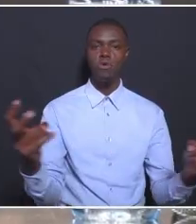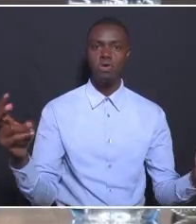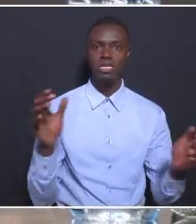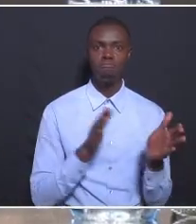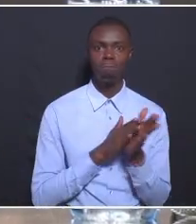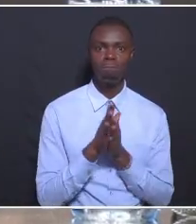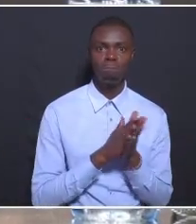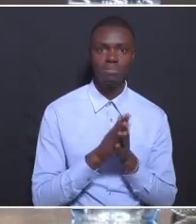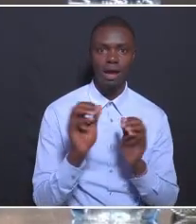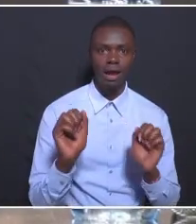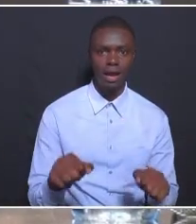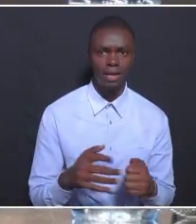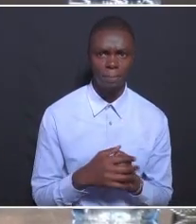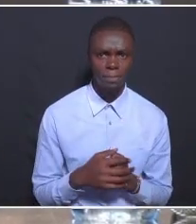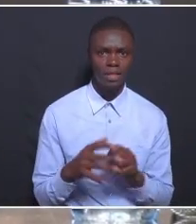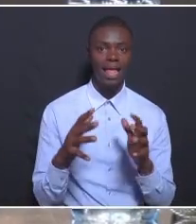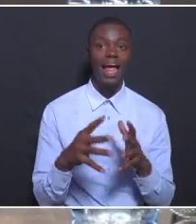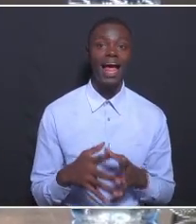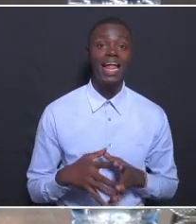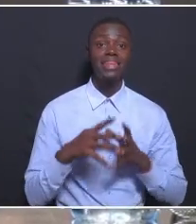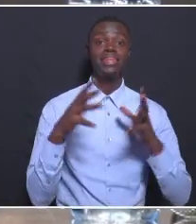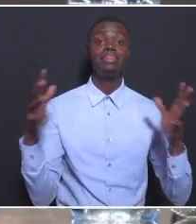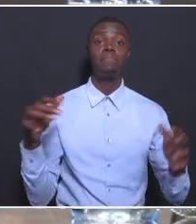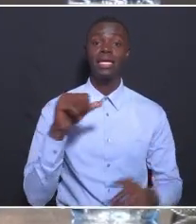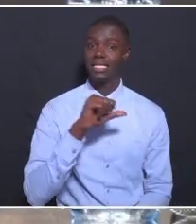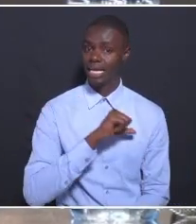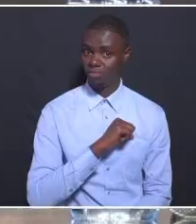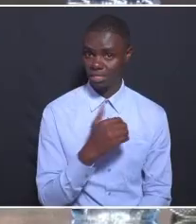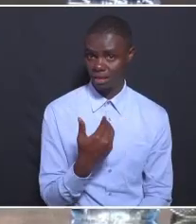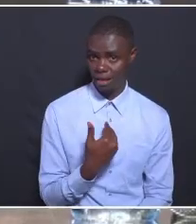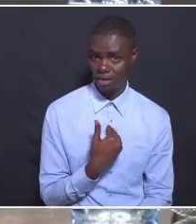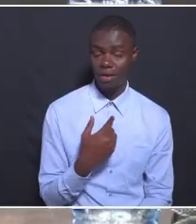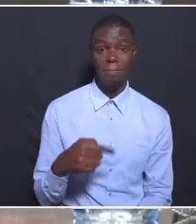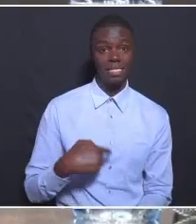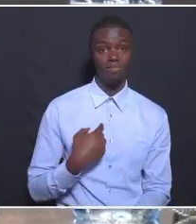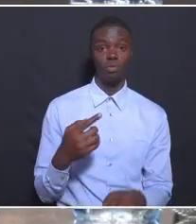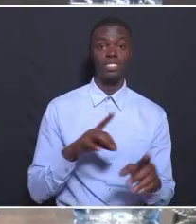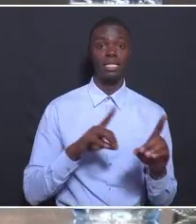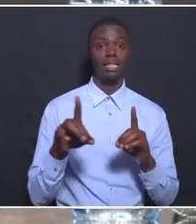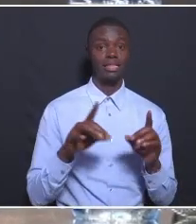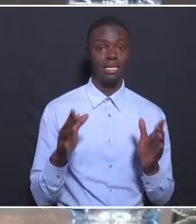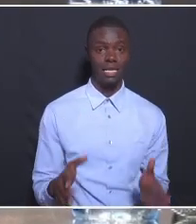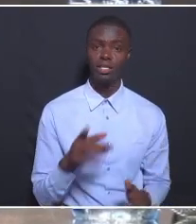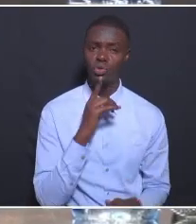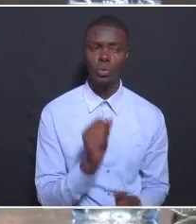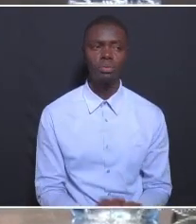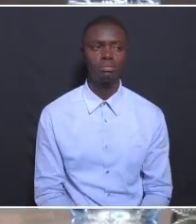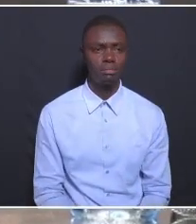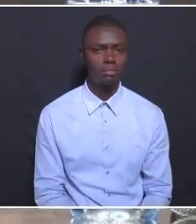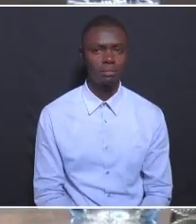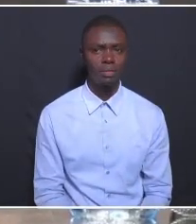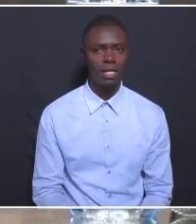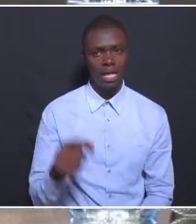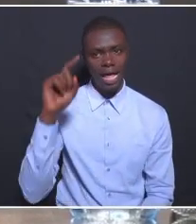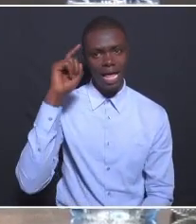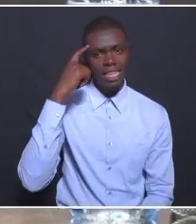the biggest advantage that I had is because I was still the director. So I